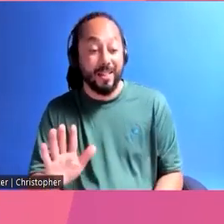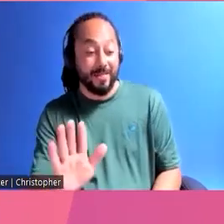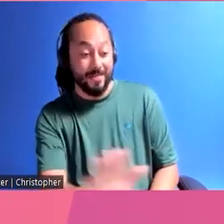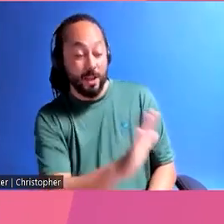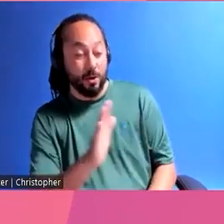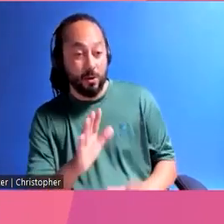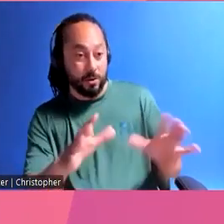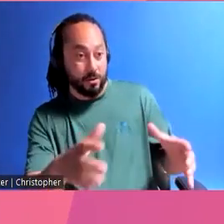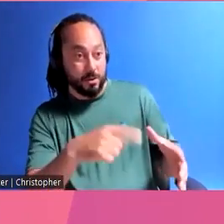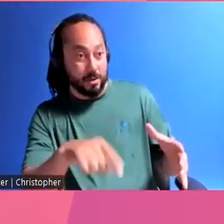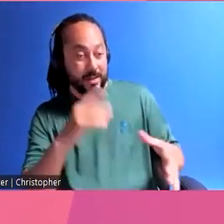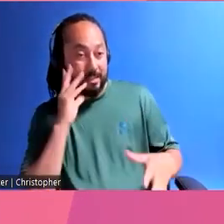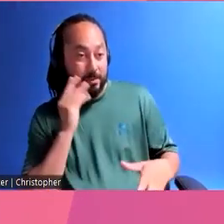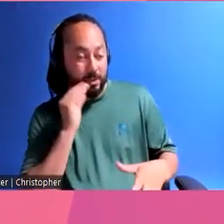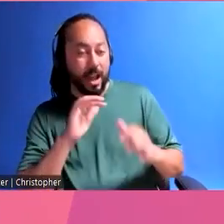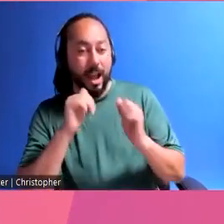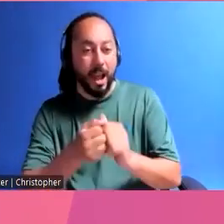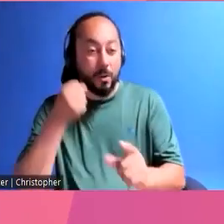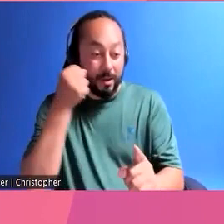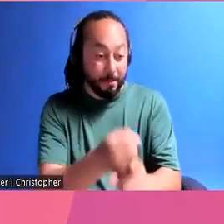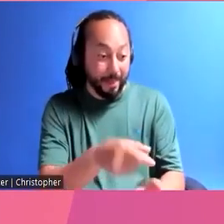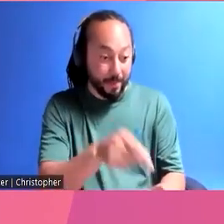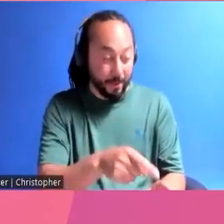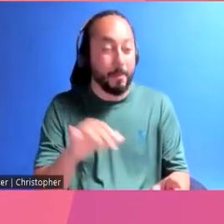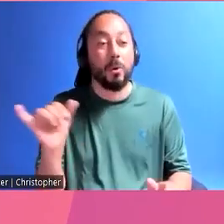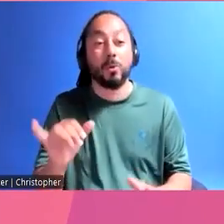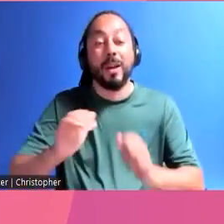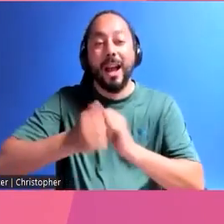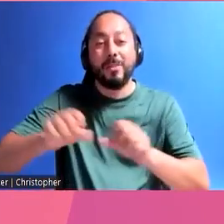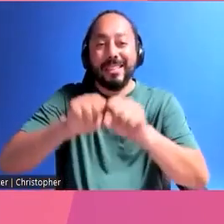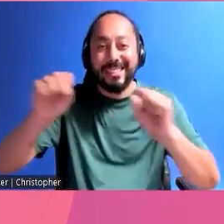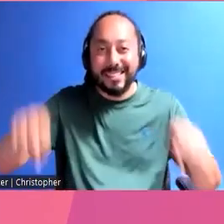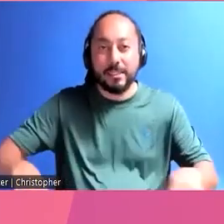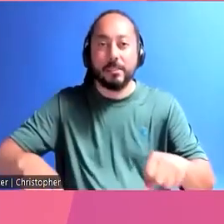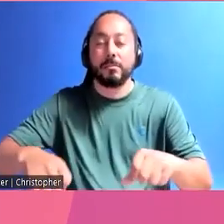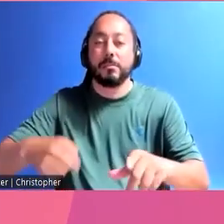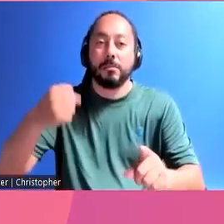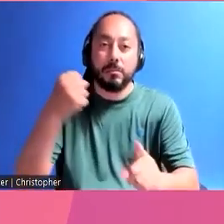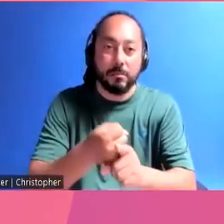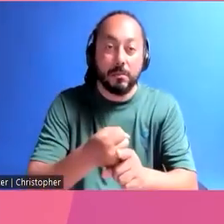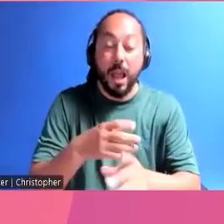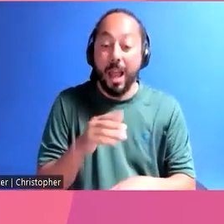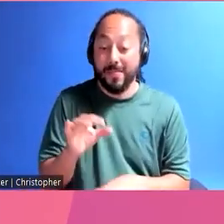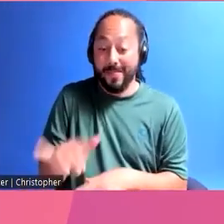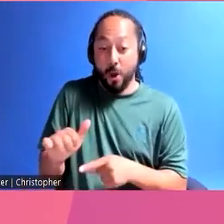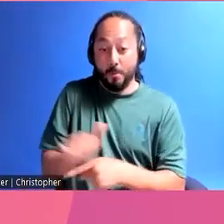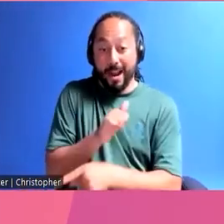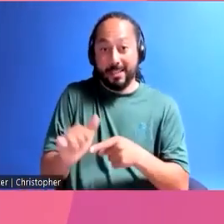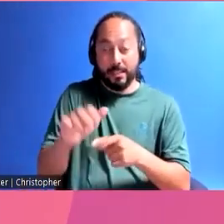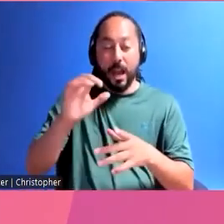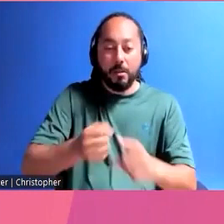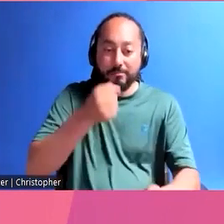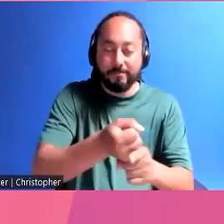it impacts them, but how the system works, how practices shape outcomes, and how